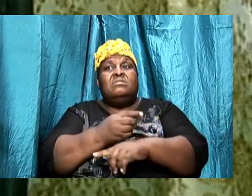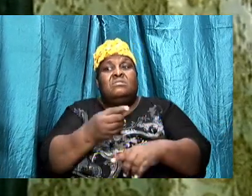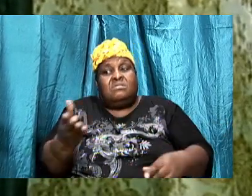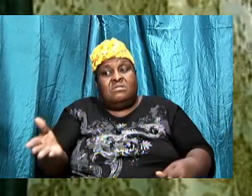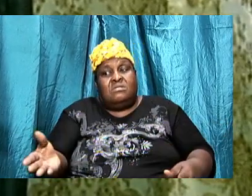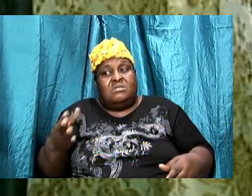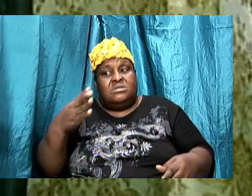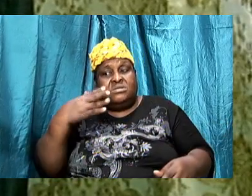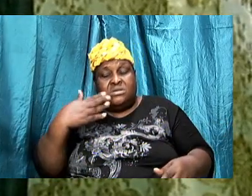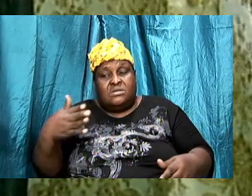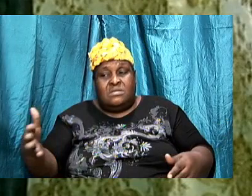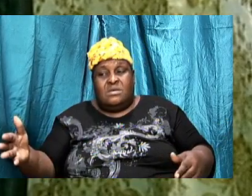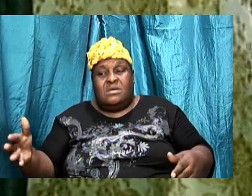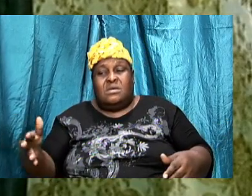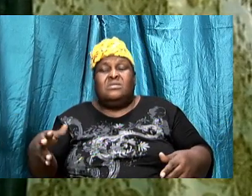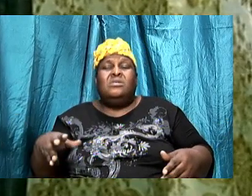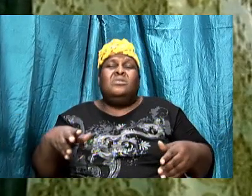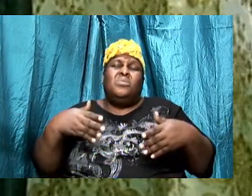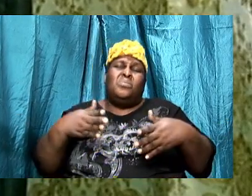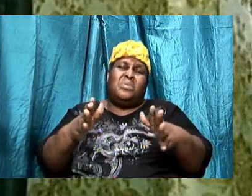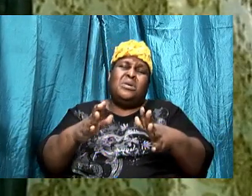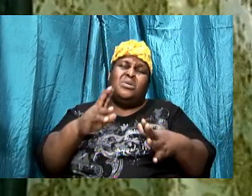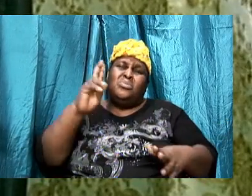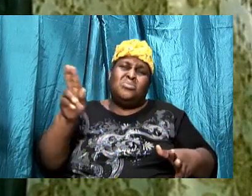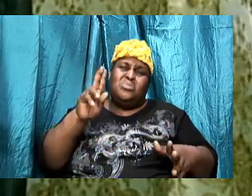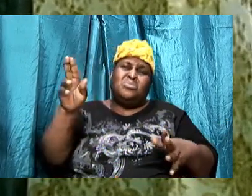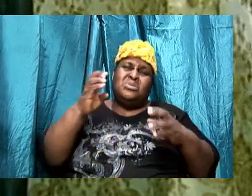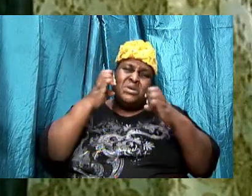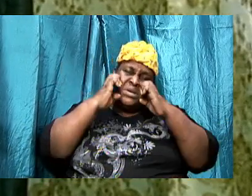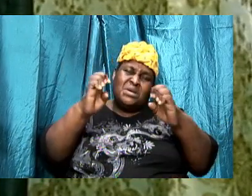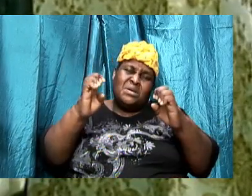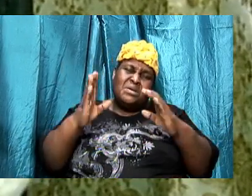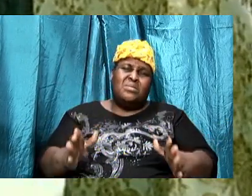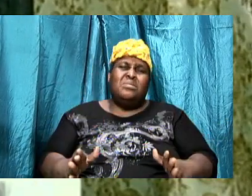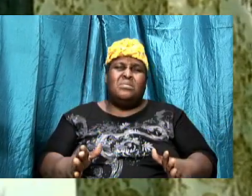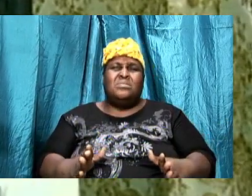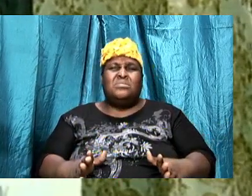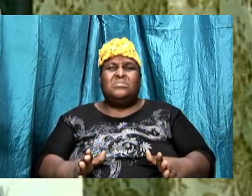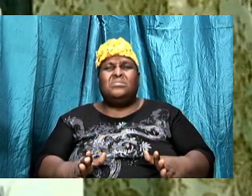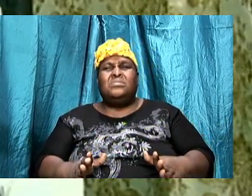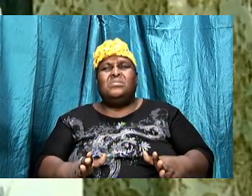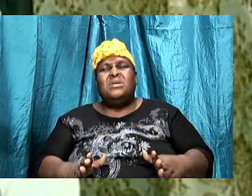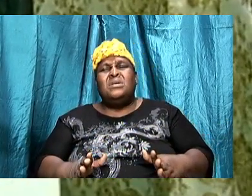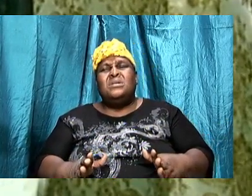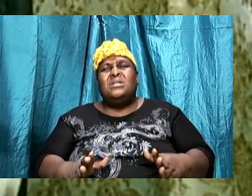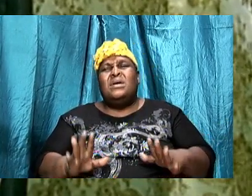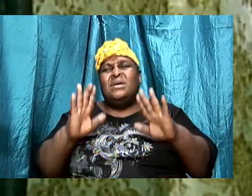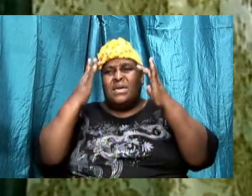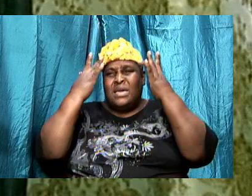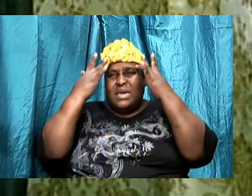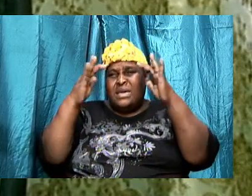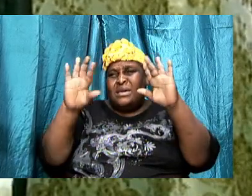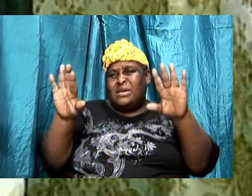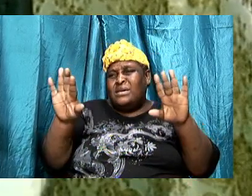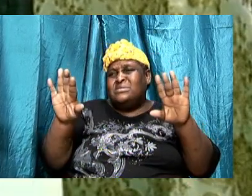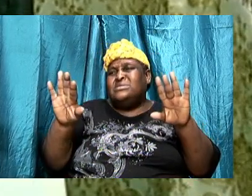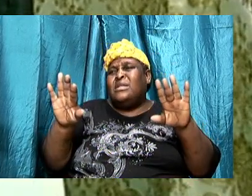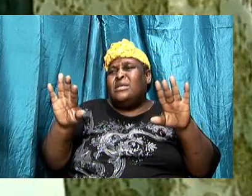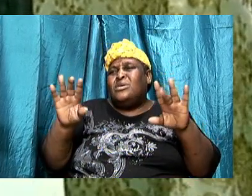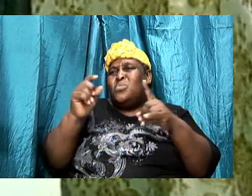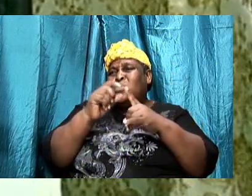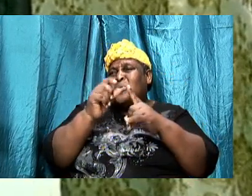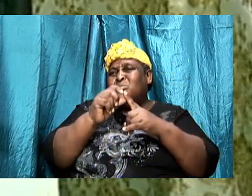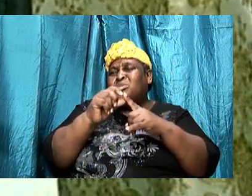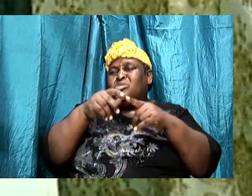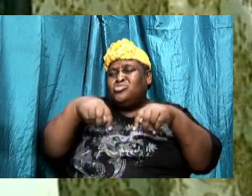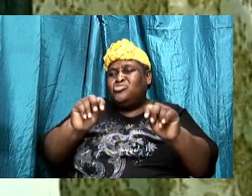we use to evangelize, that is just dealing with, you know, enticing words and just trying to excite person.